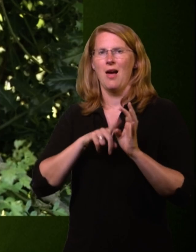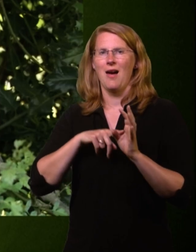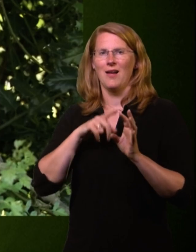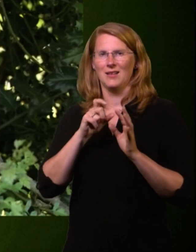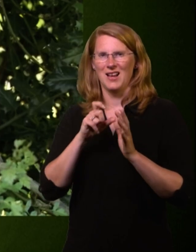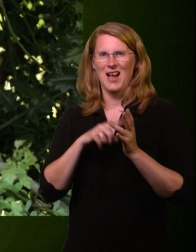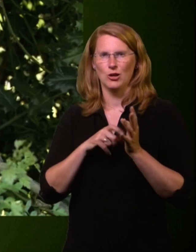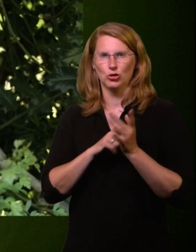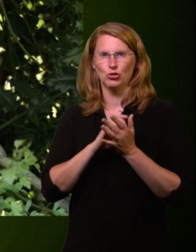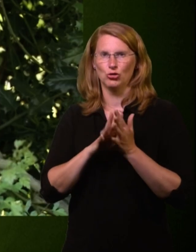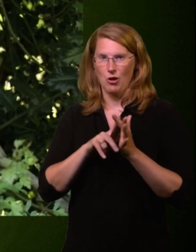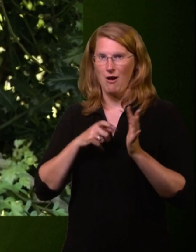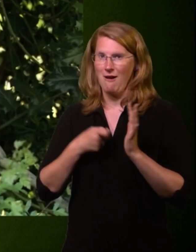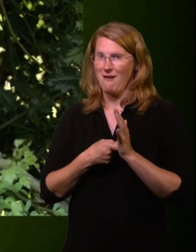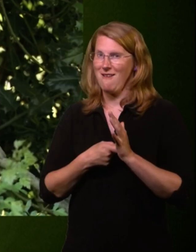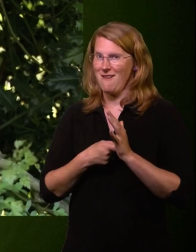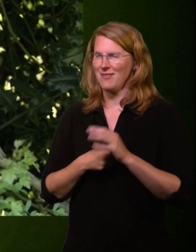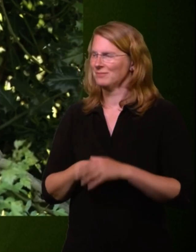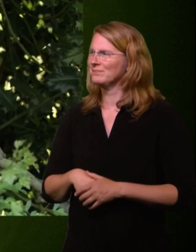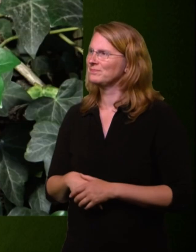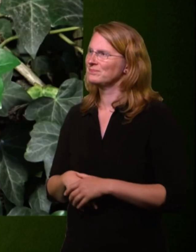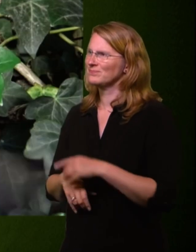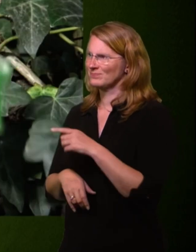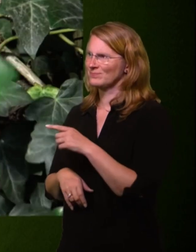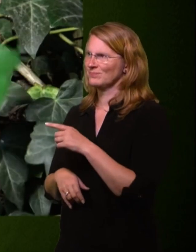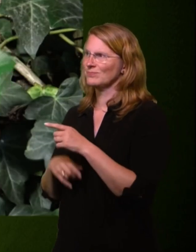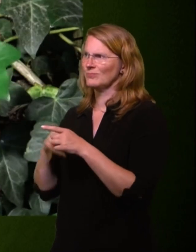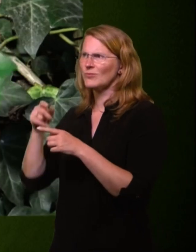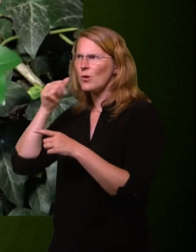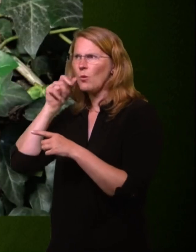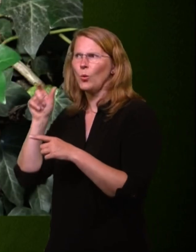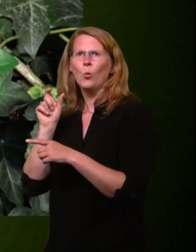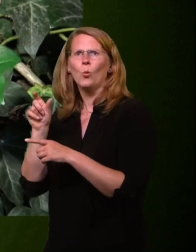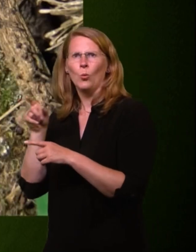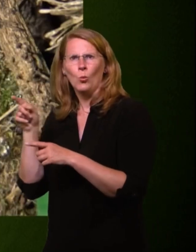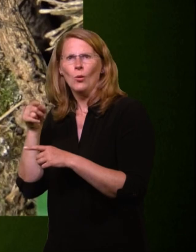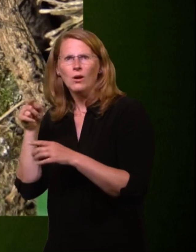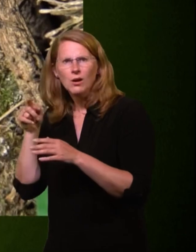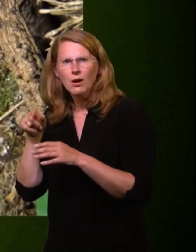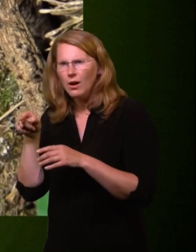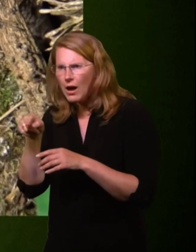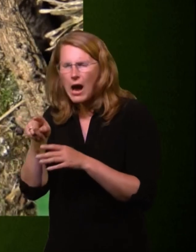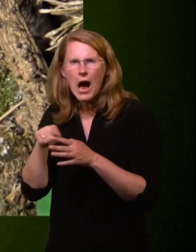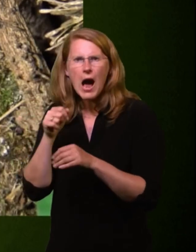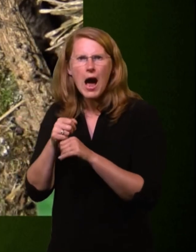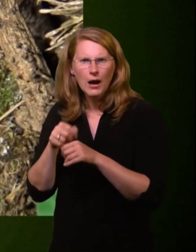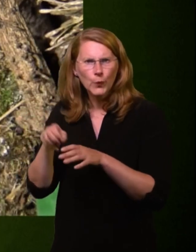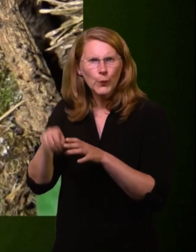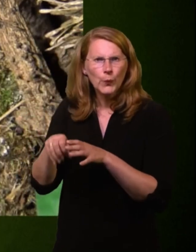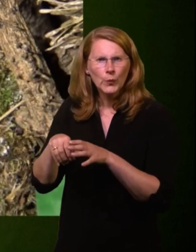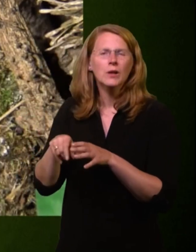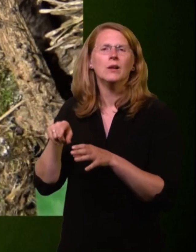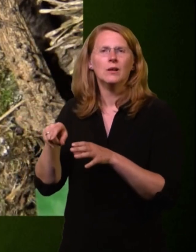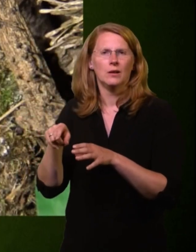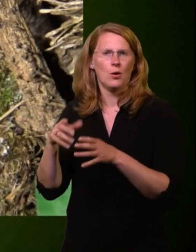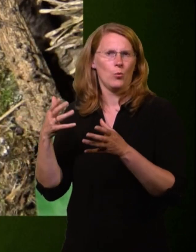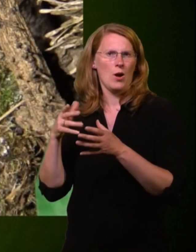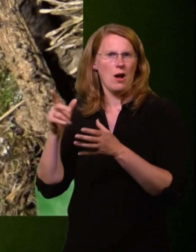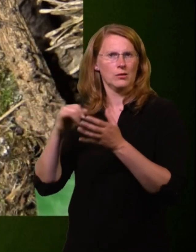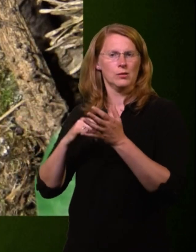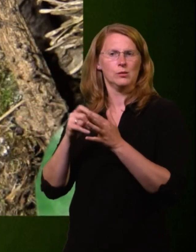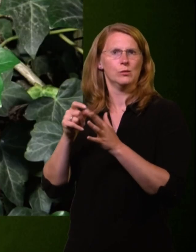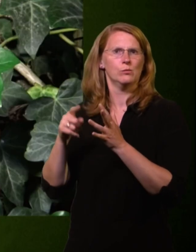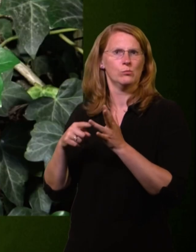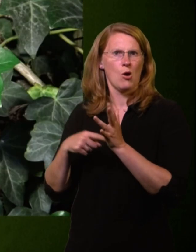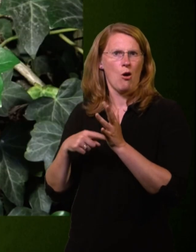used to lay their eggs into spotted flycatchers' nests, no doubt about that. But what scientists have found is that spotted flycatchers